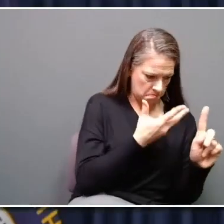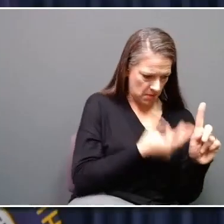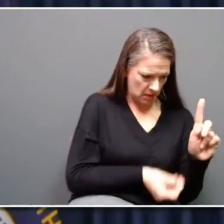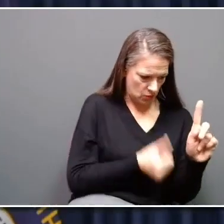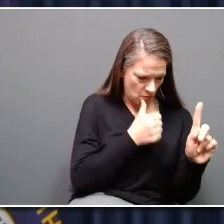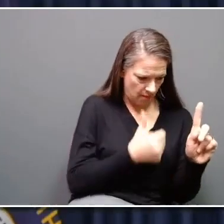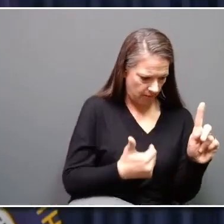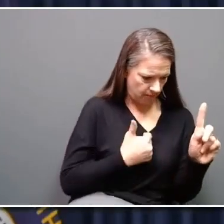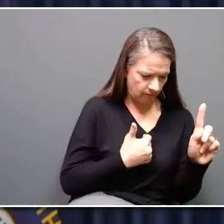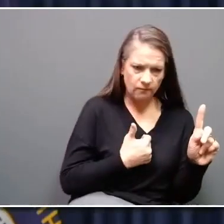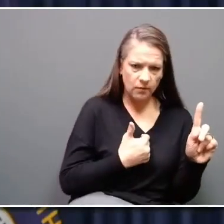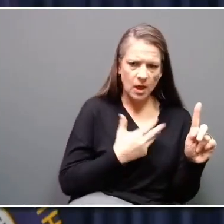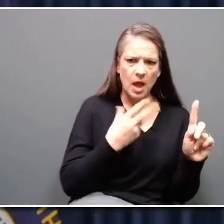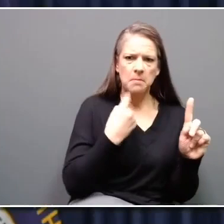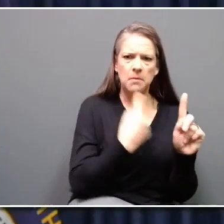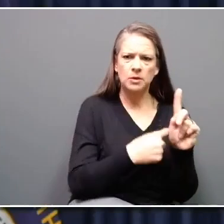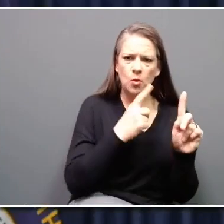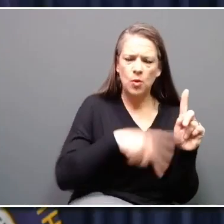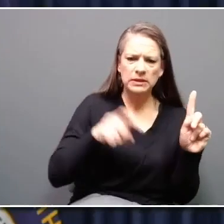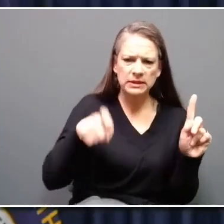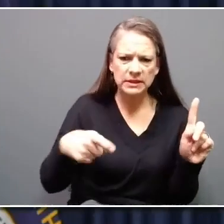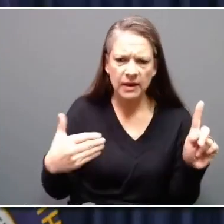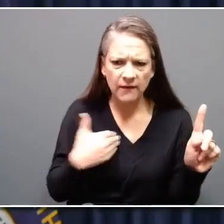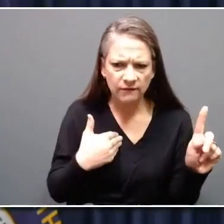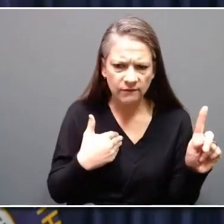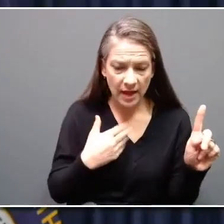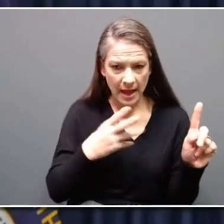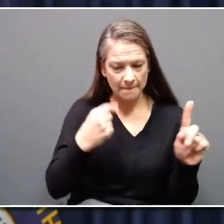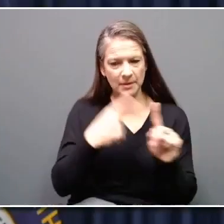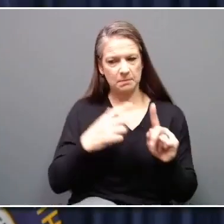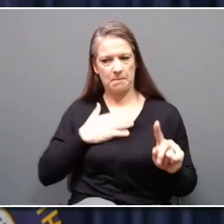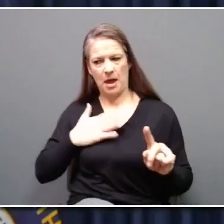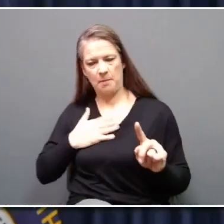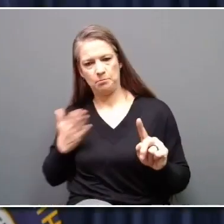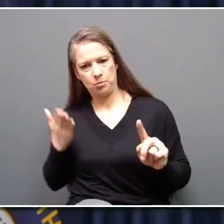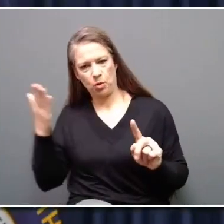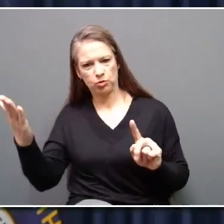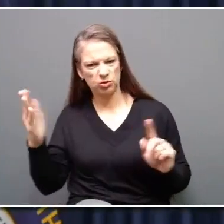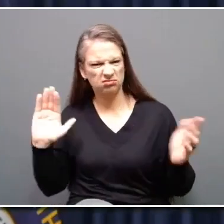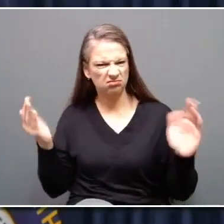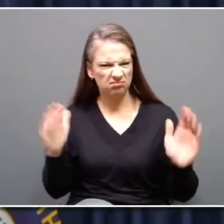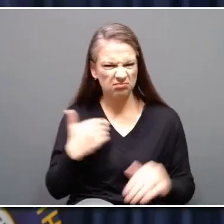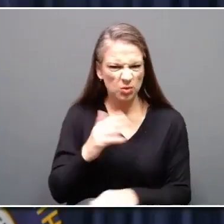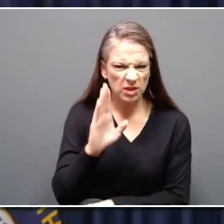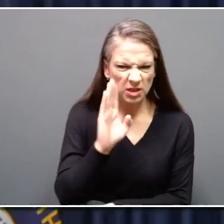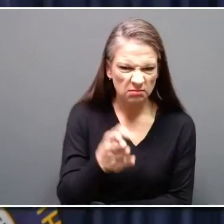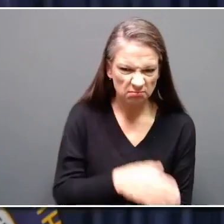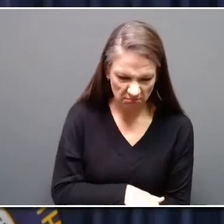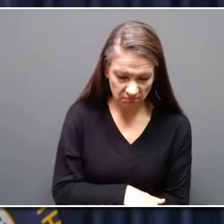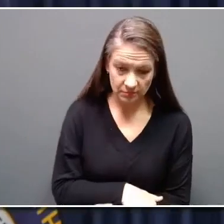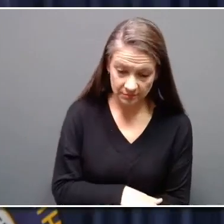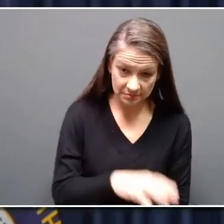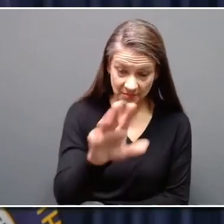that I offered. So let's start today with Kentucky's economy. Kentucky's economy is booming and showing no signs of